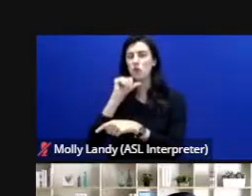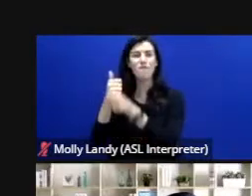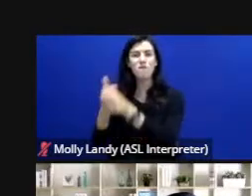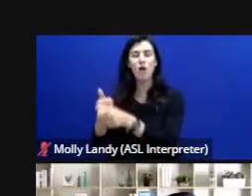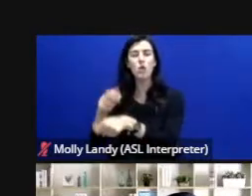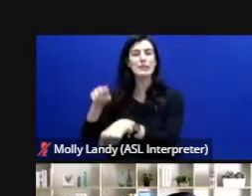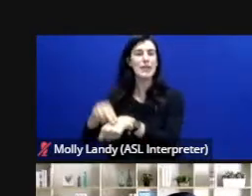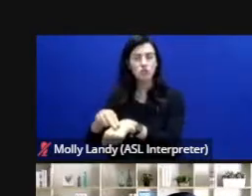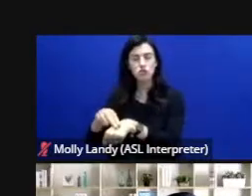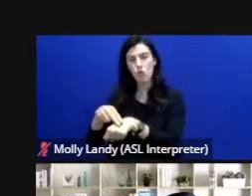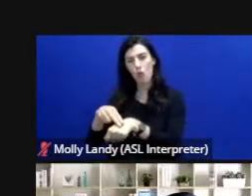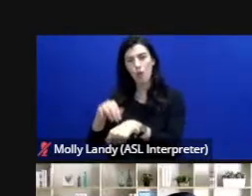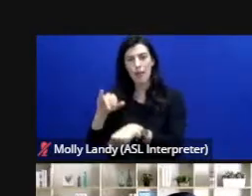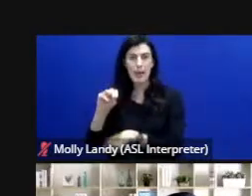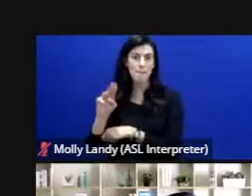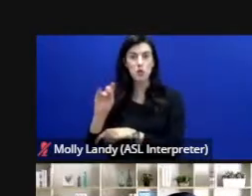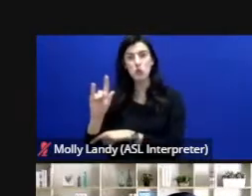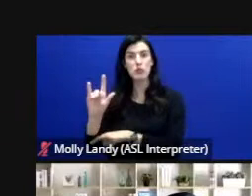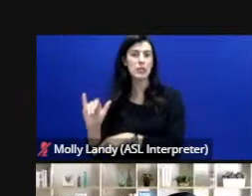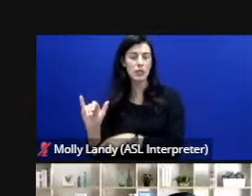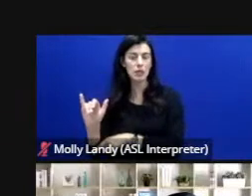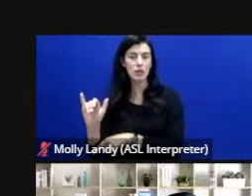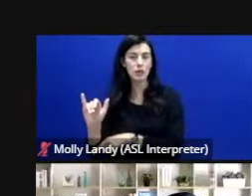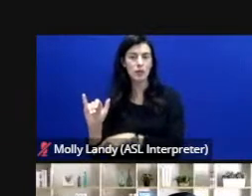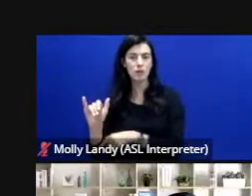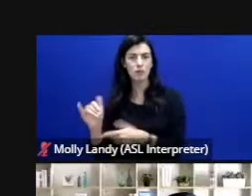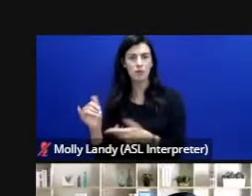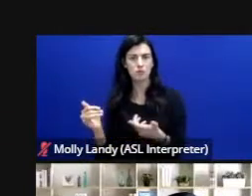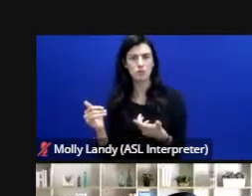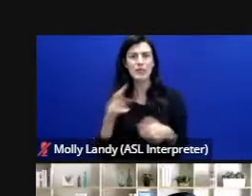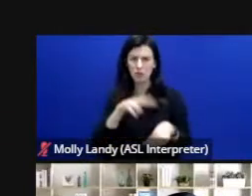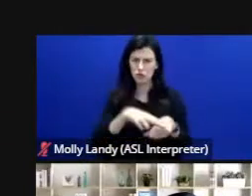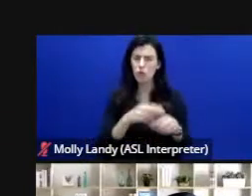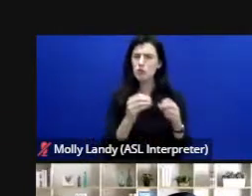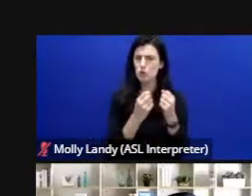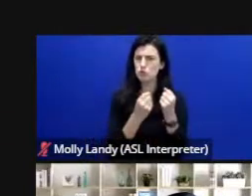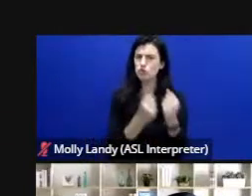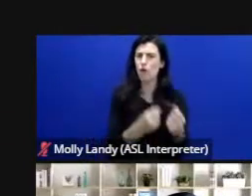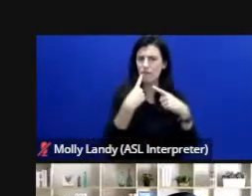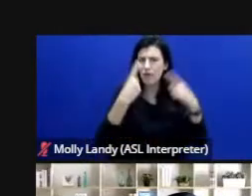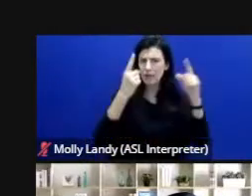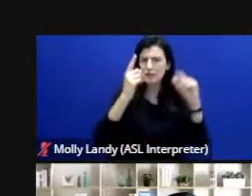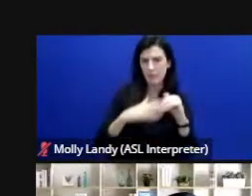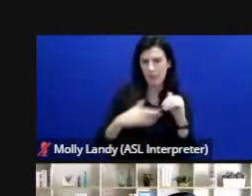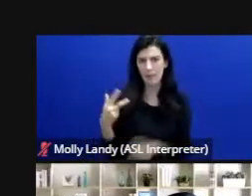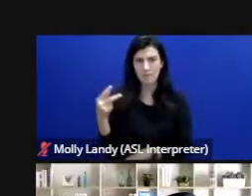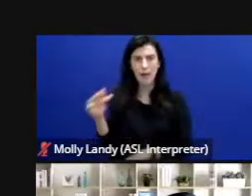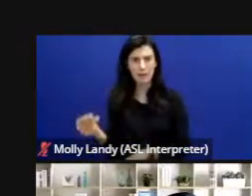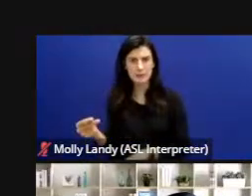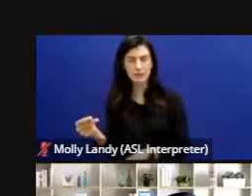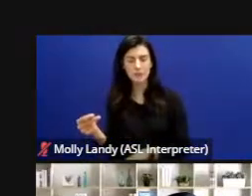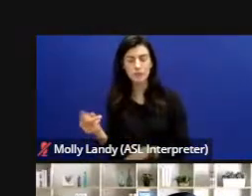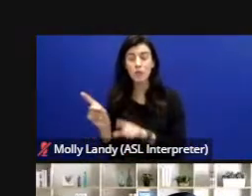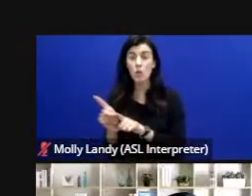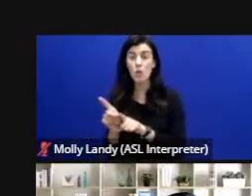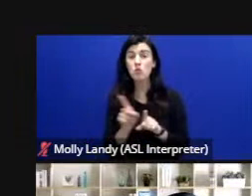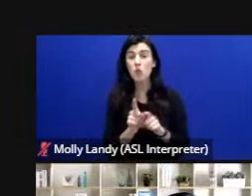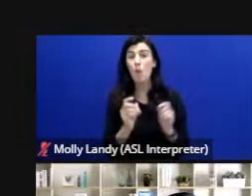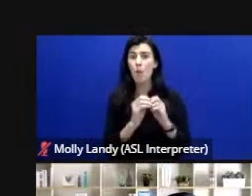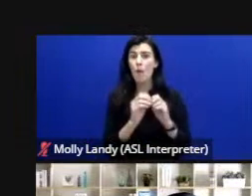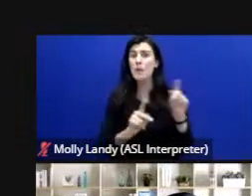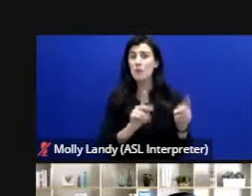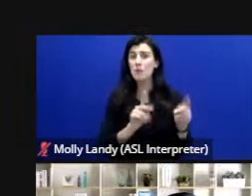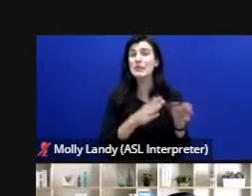months maximum with the vaccine. Also, the side effects from the vaccine, boxer Marvin Hagler died from getting the